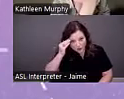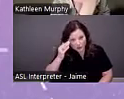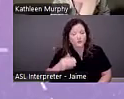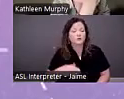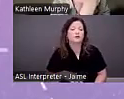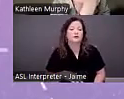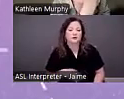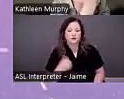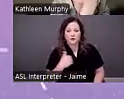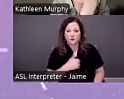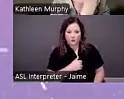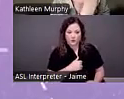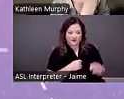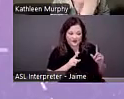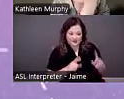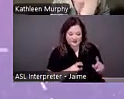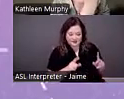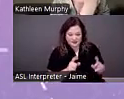tested in